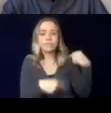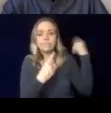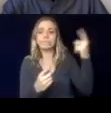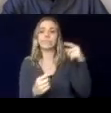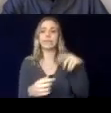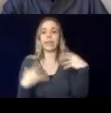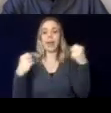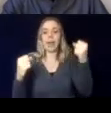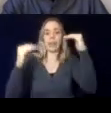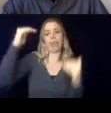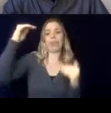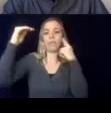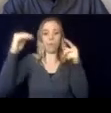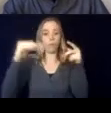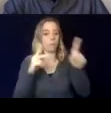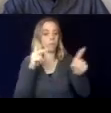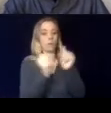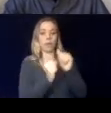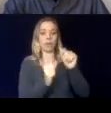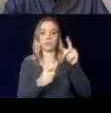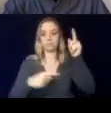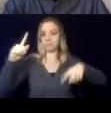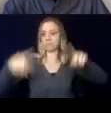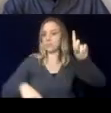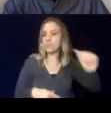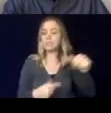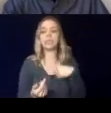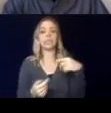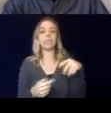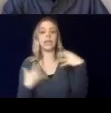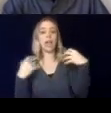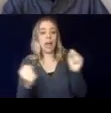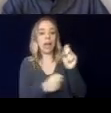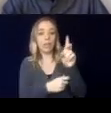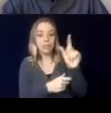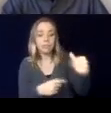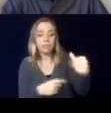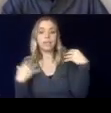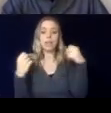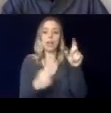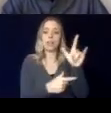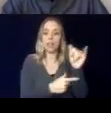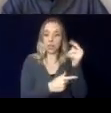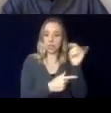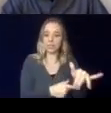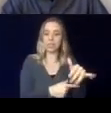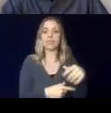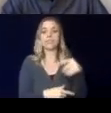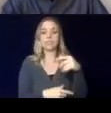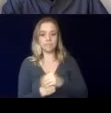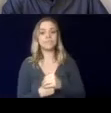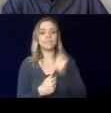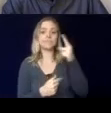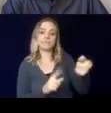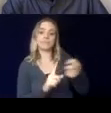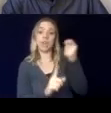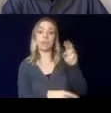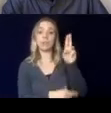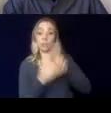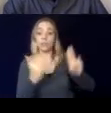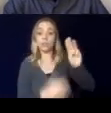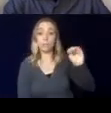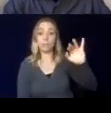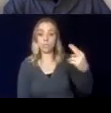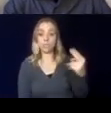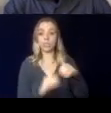disabilities, health information accessibility, health literacy, and telemedicine applications. And Dr. McKee joins us from the University of Michigan Department